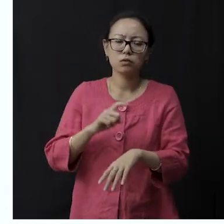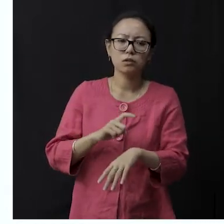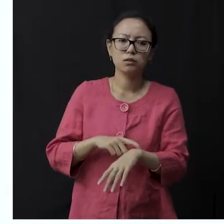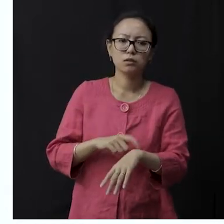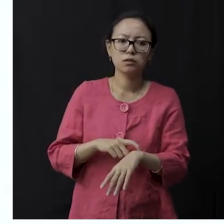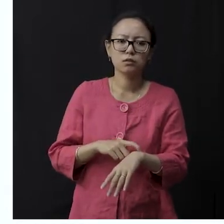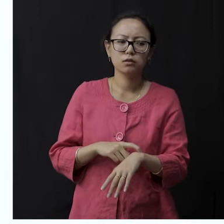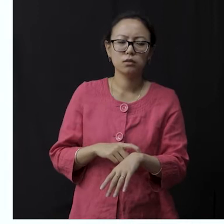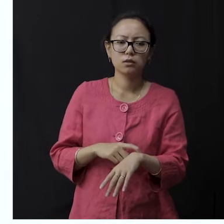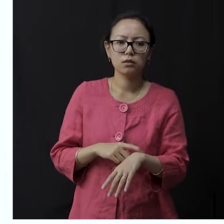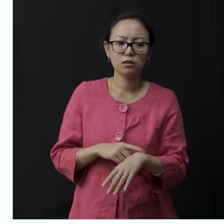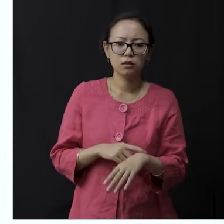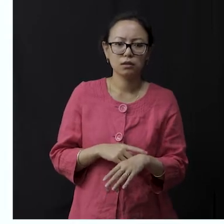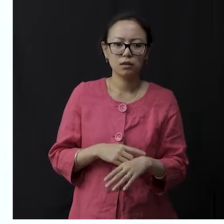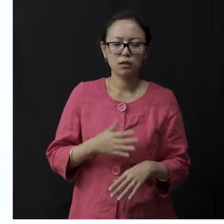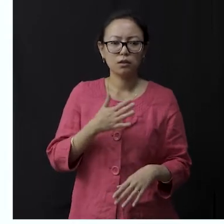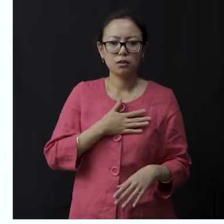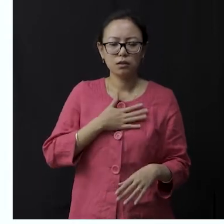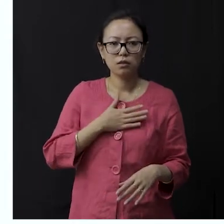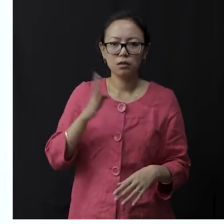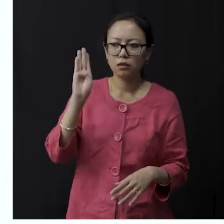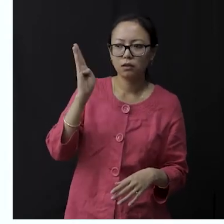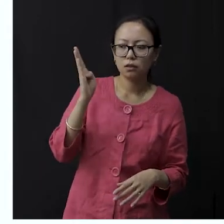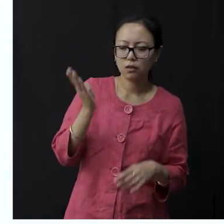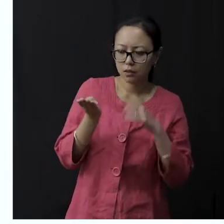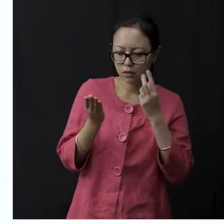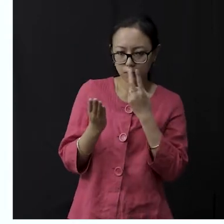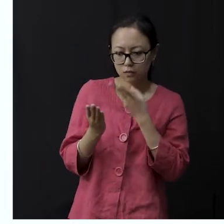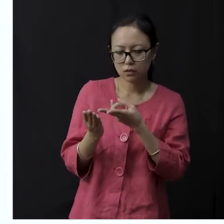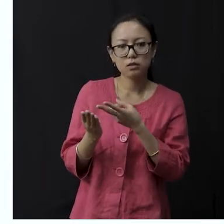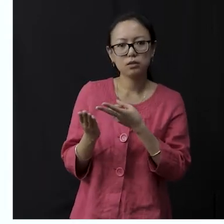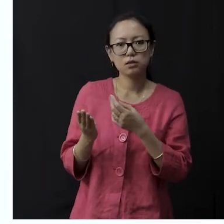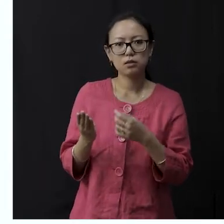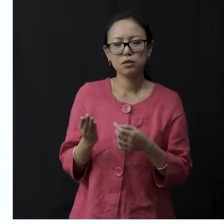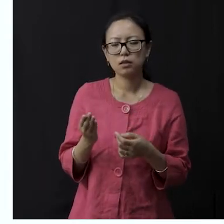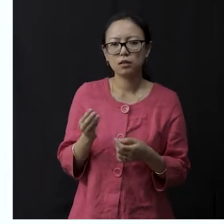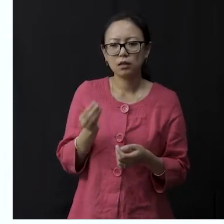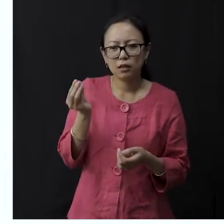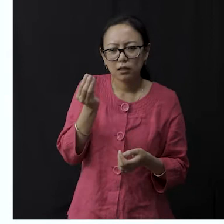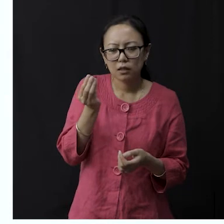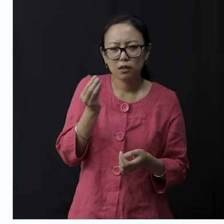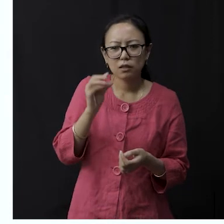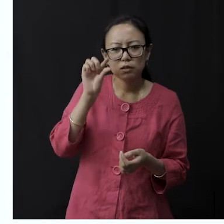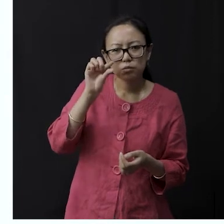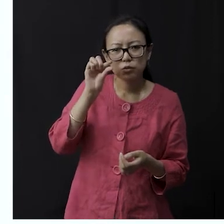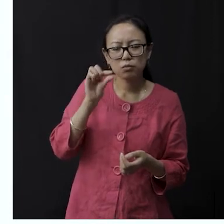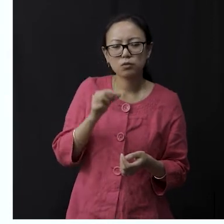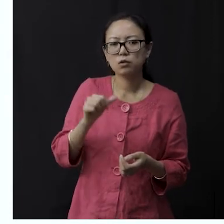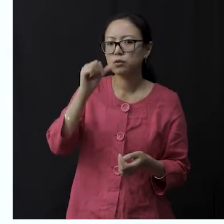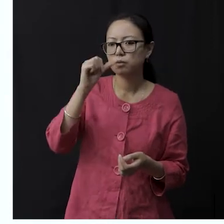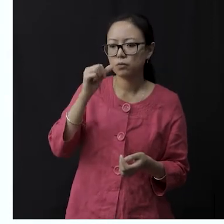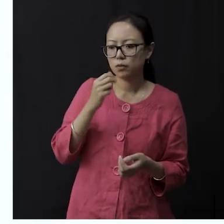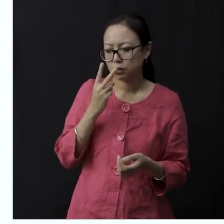okay? So the person can also see the dewdrops fall. The dewdrops are already falling. He can also see